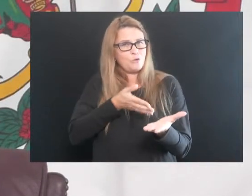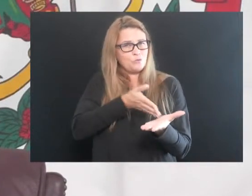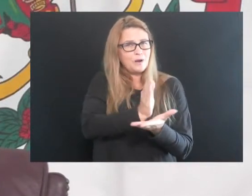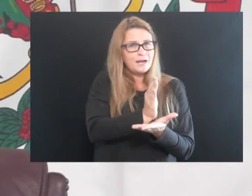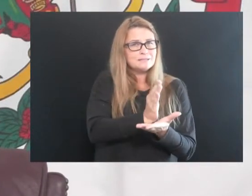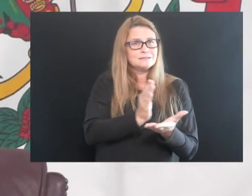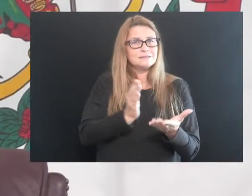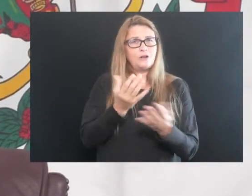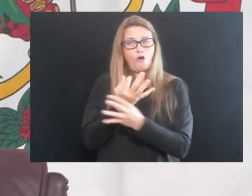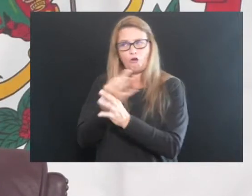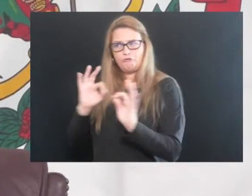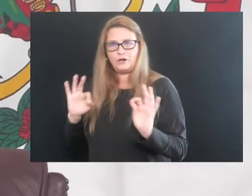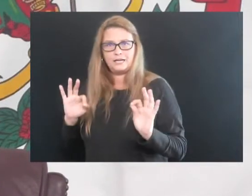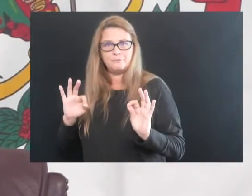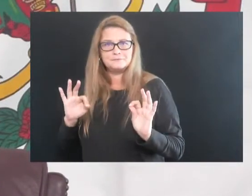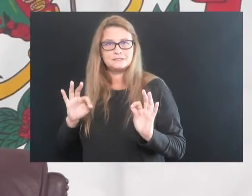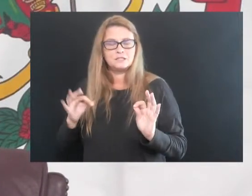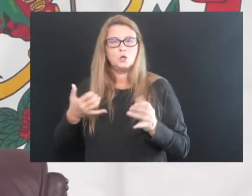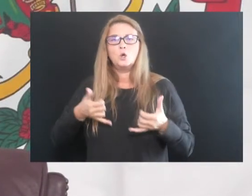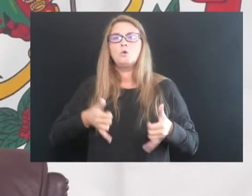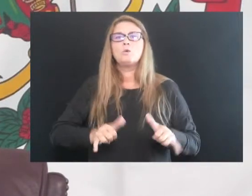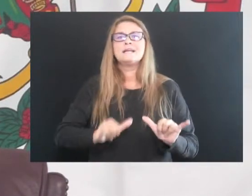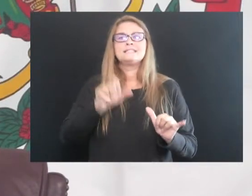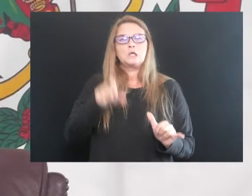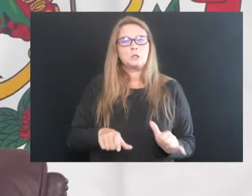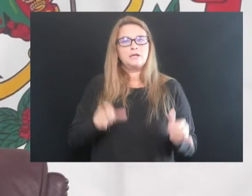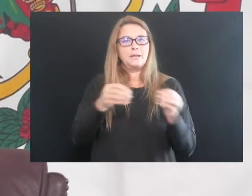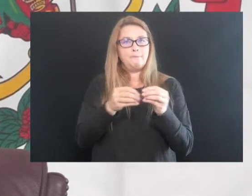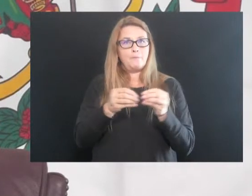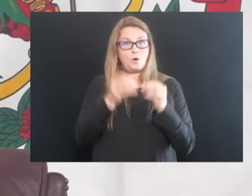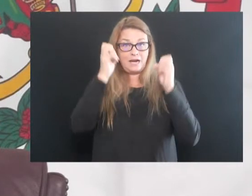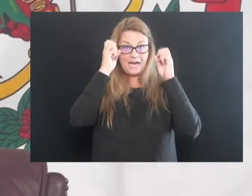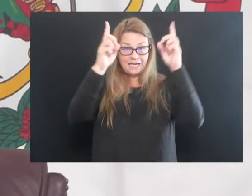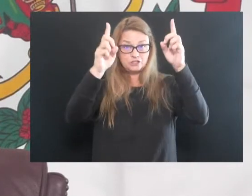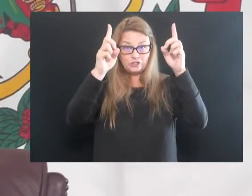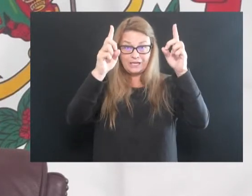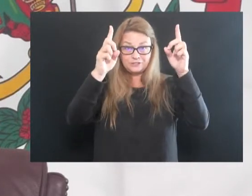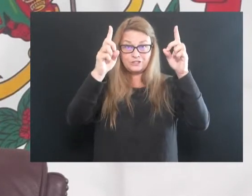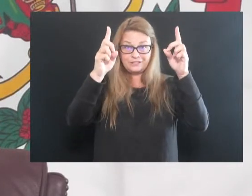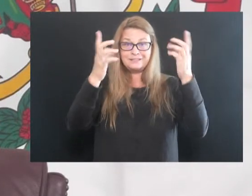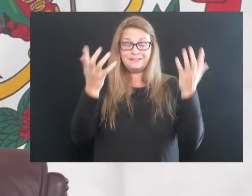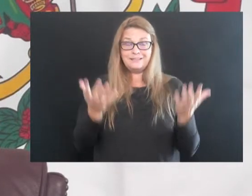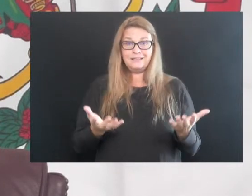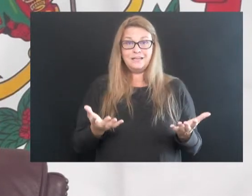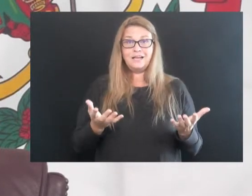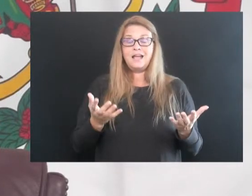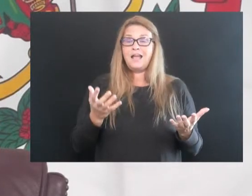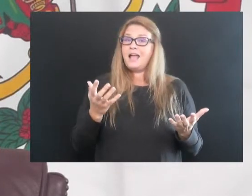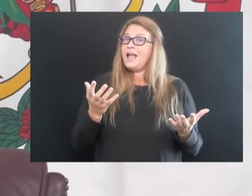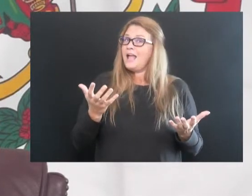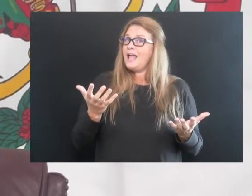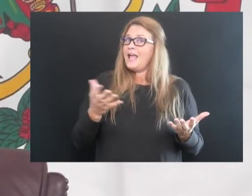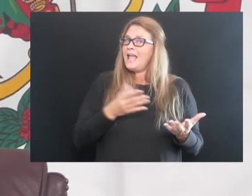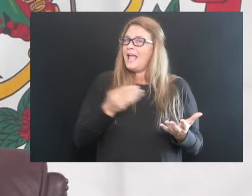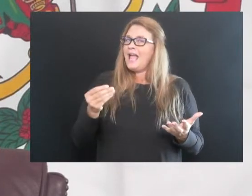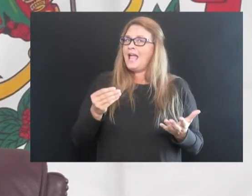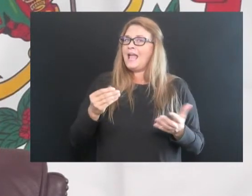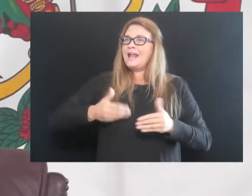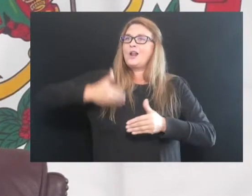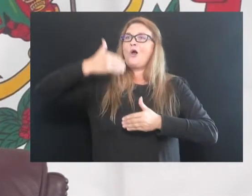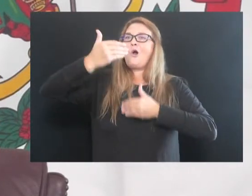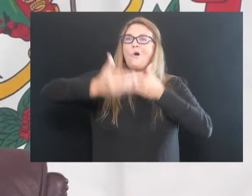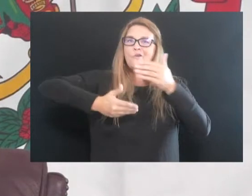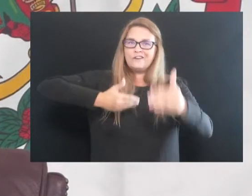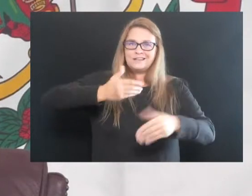we still need more and more and more education as we go forward. There'll be, over the test of time, over the decades